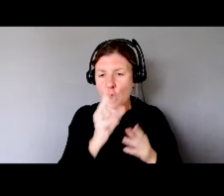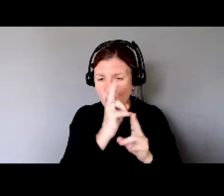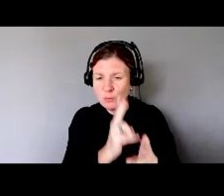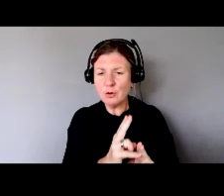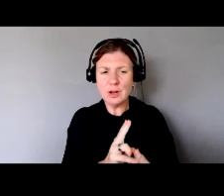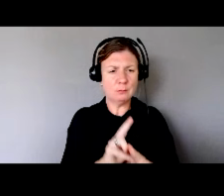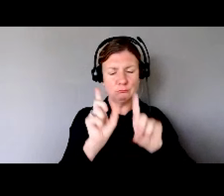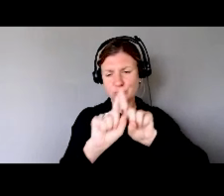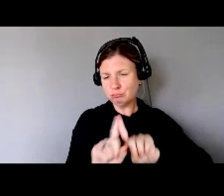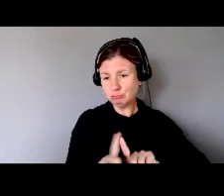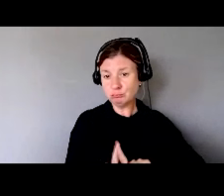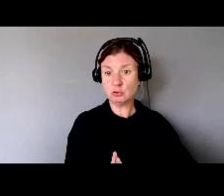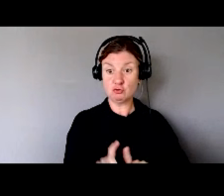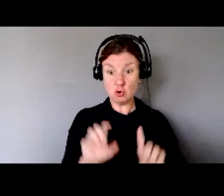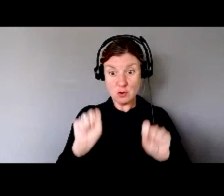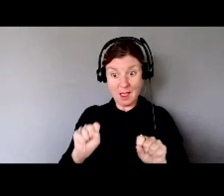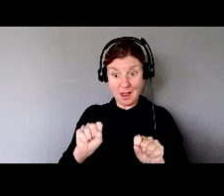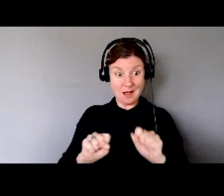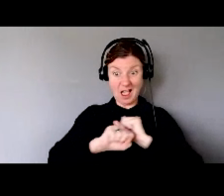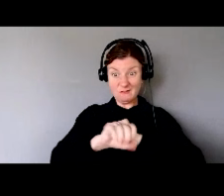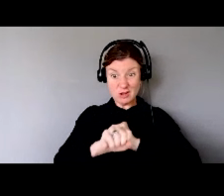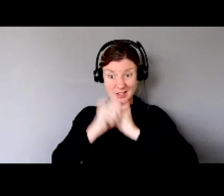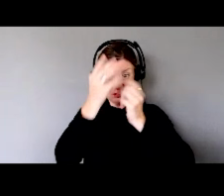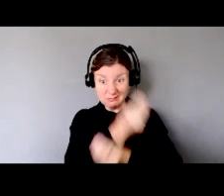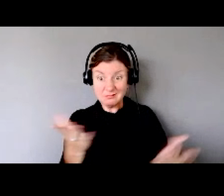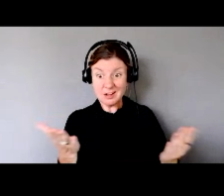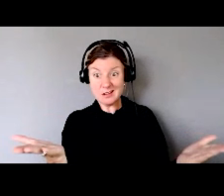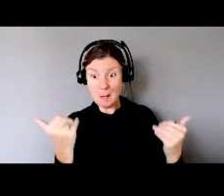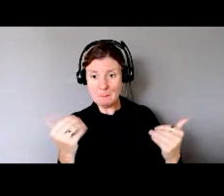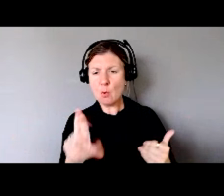broadly, or the artist can opt for smaller interactions.